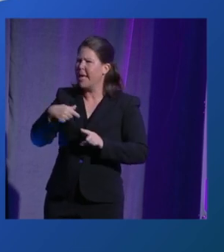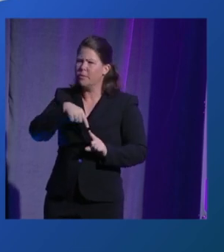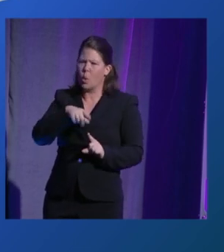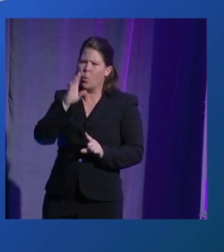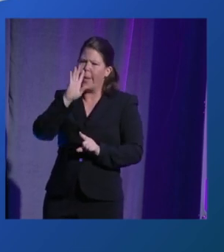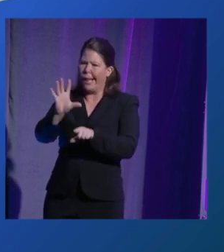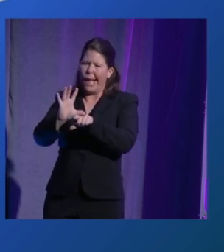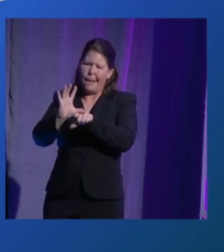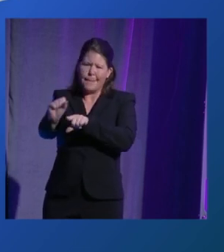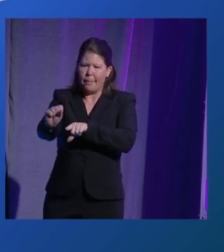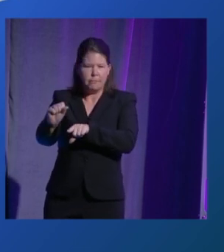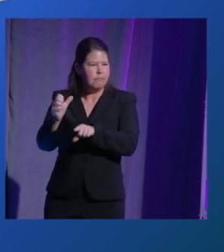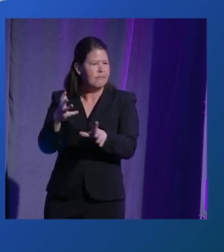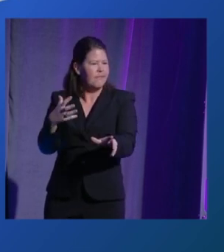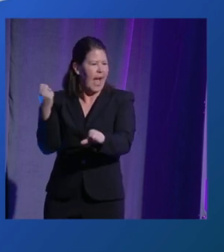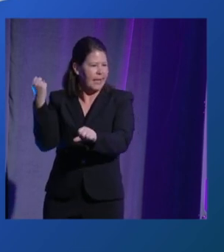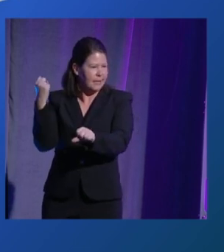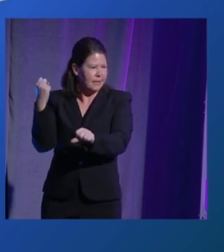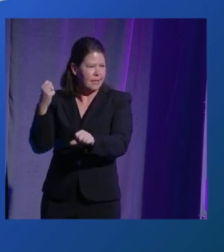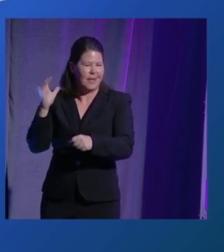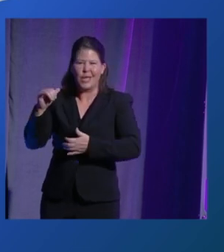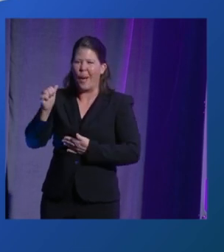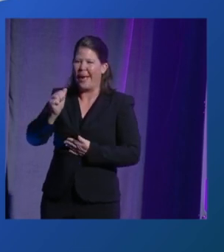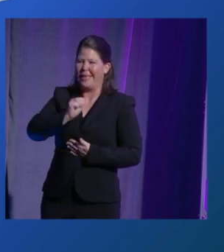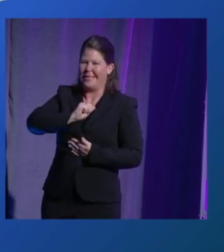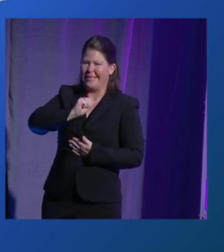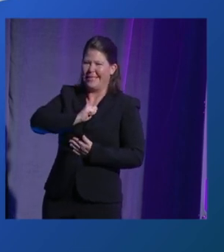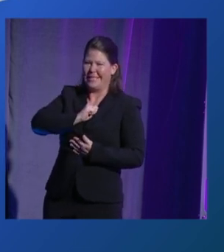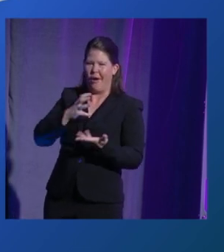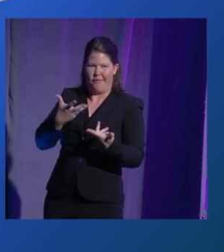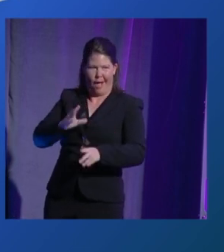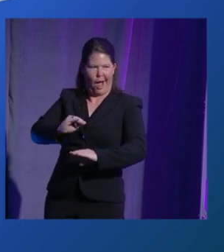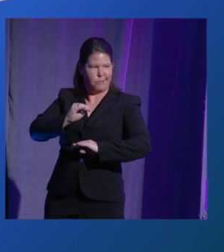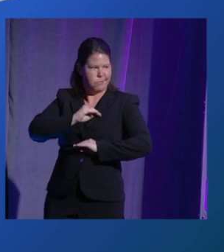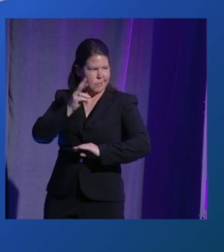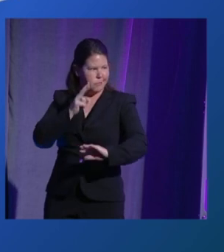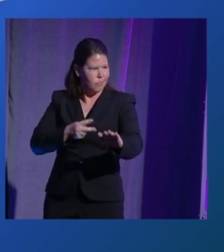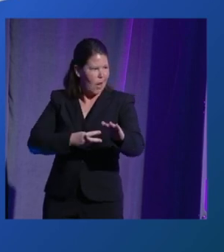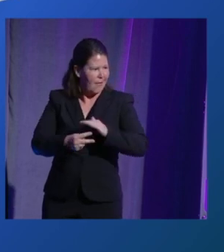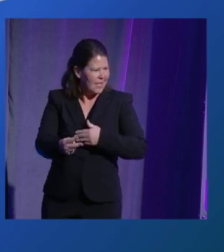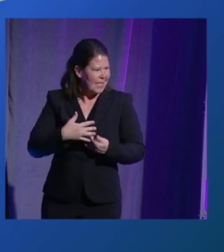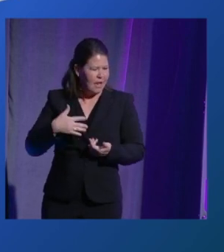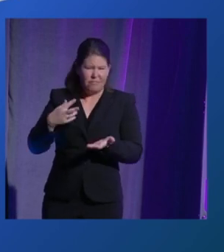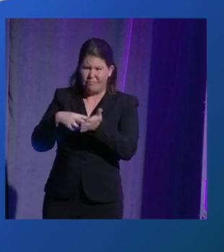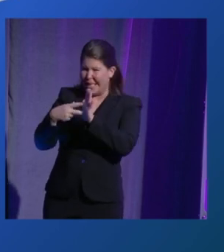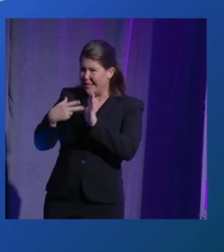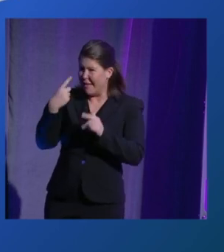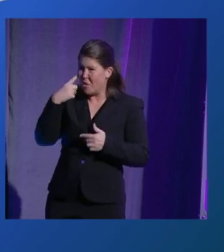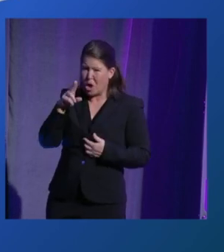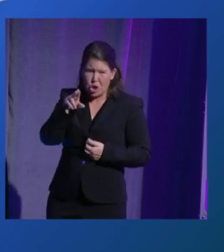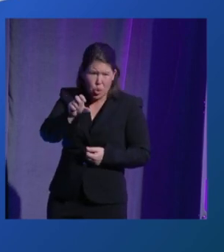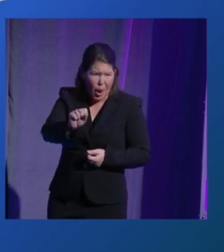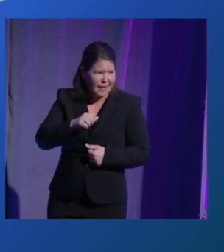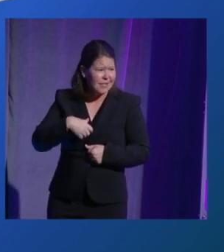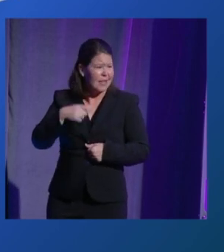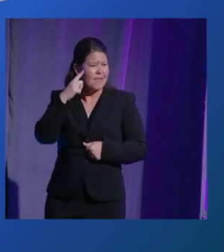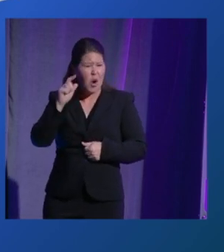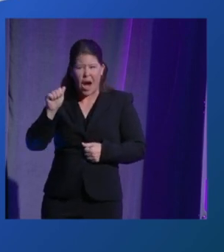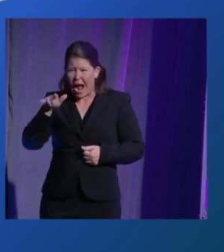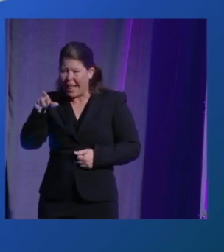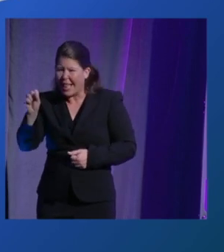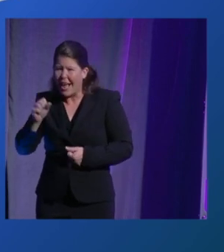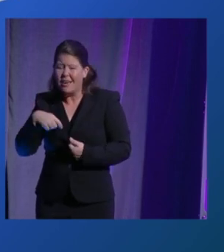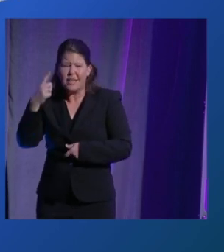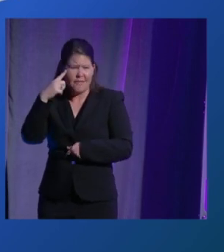a big challenge for the United States and for our close allies like you know Taiwan I would just say the the democrac spere it's a big